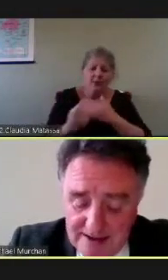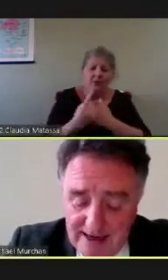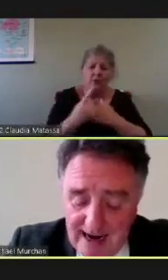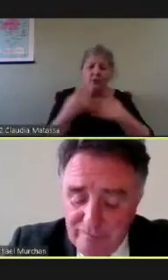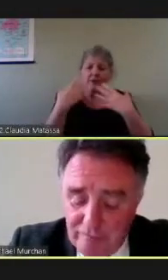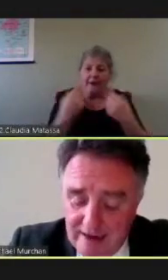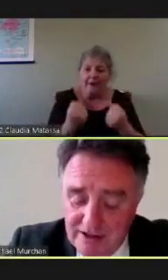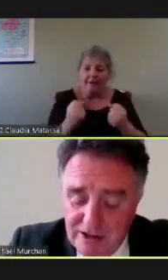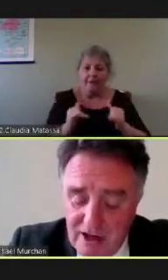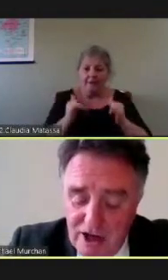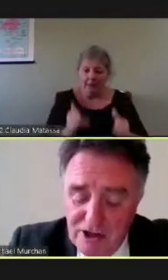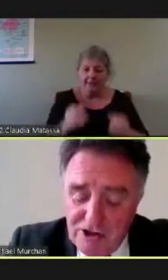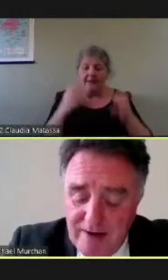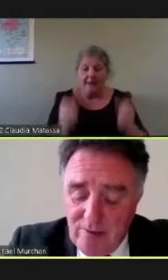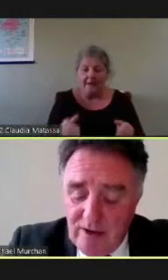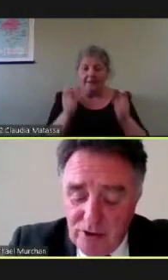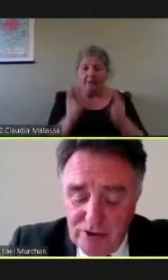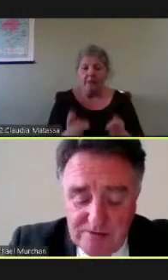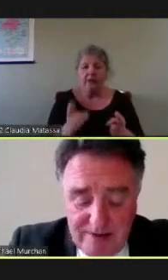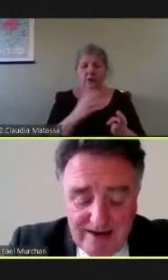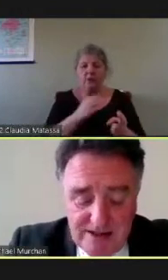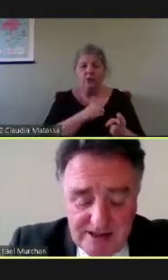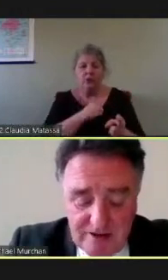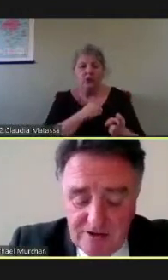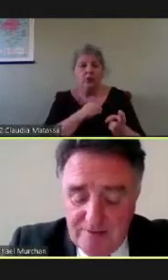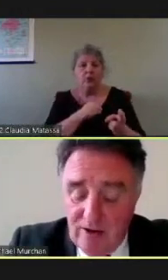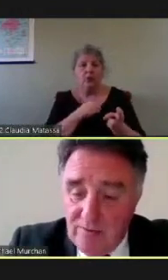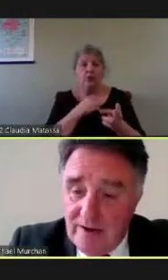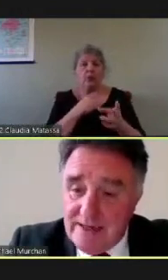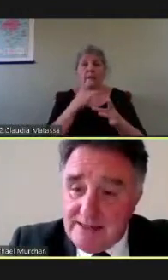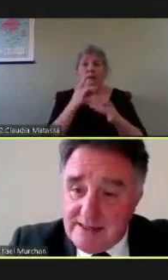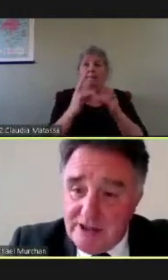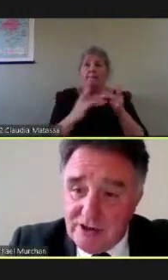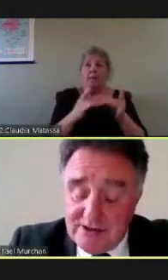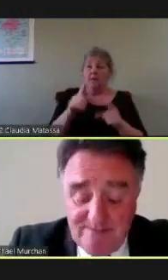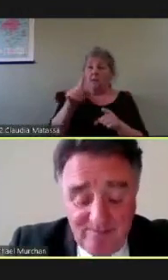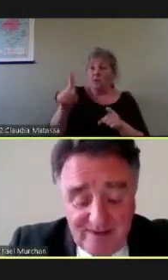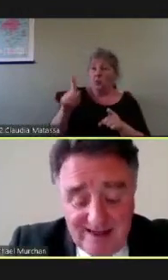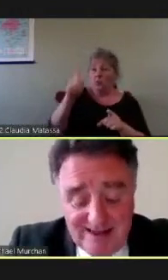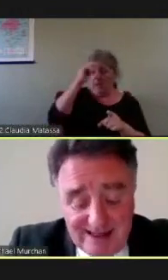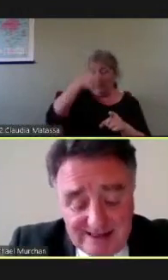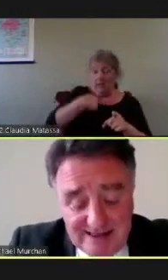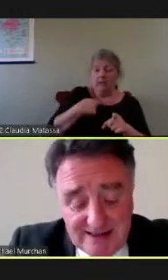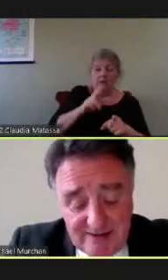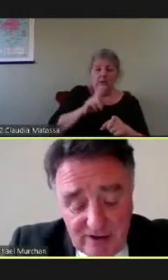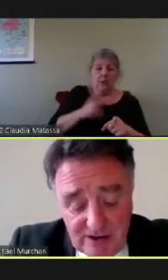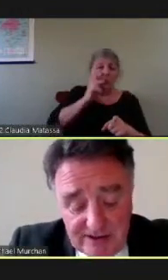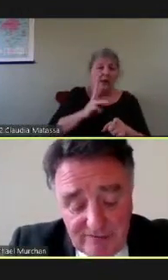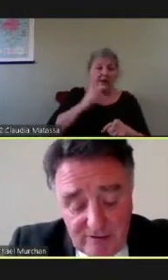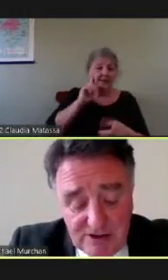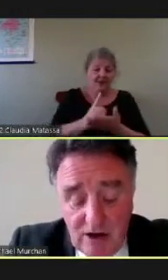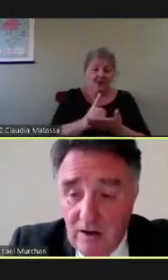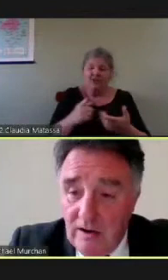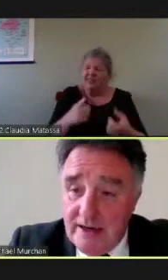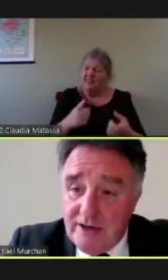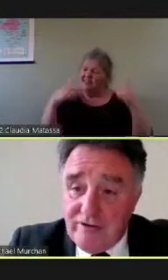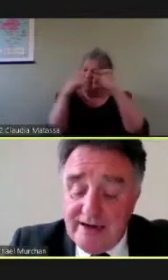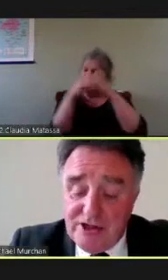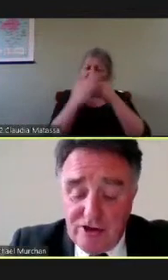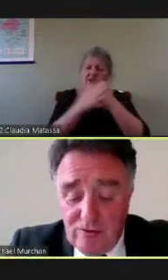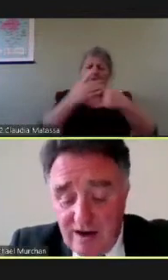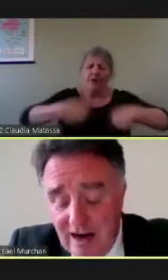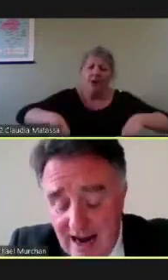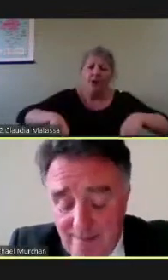have capacity have the right to make what others may consider to be unwise decisions. This is a difficulty for us all